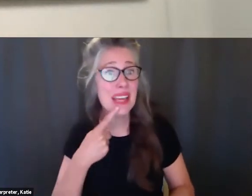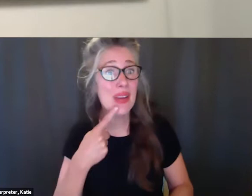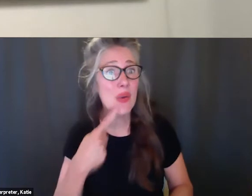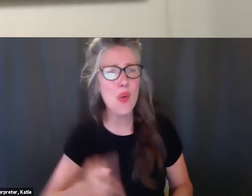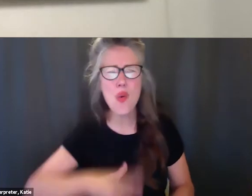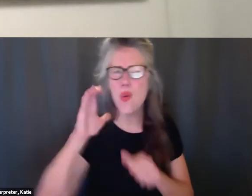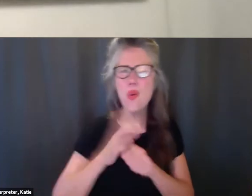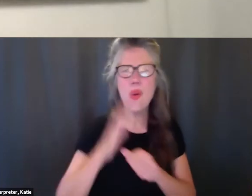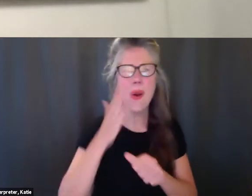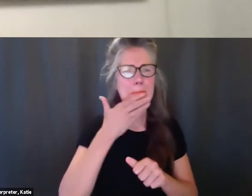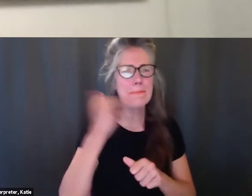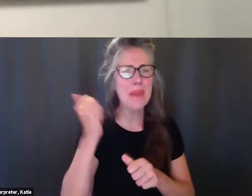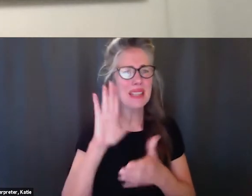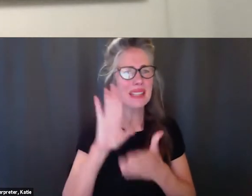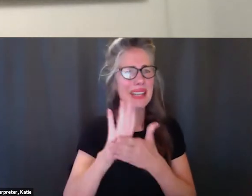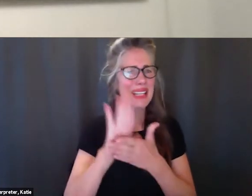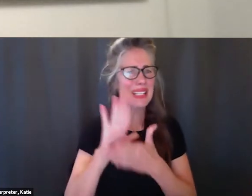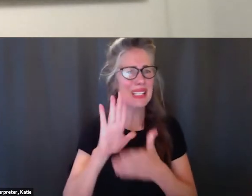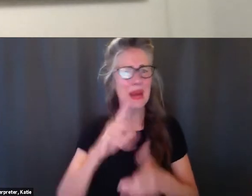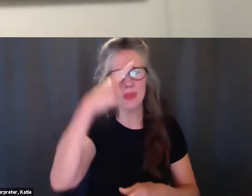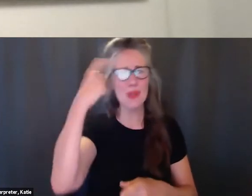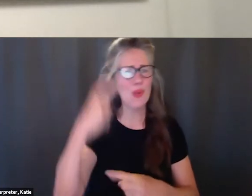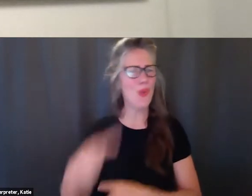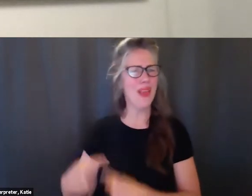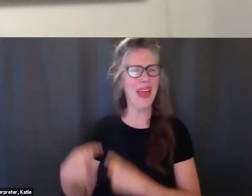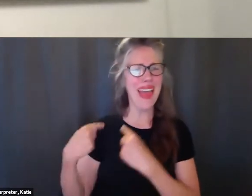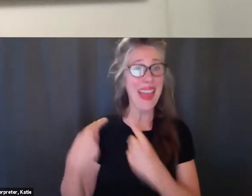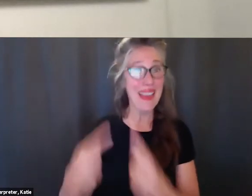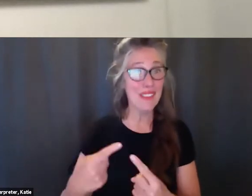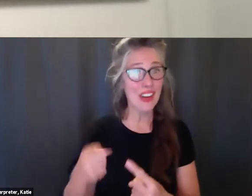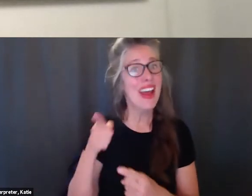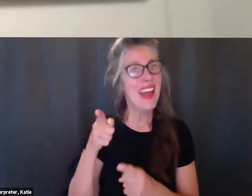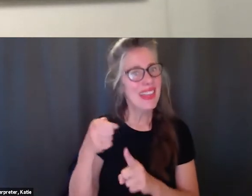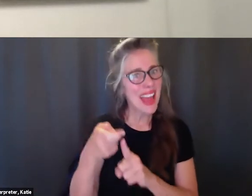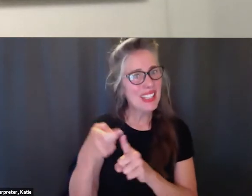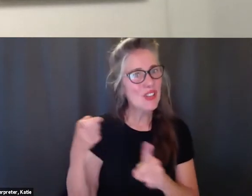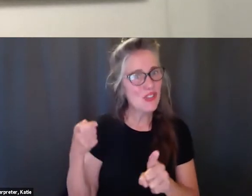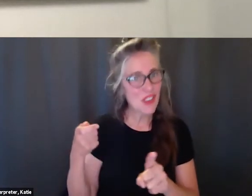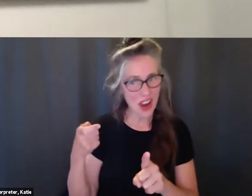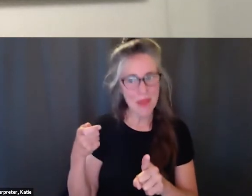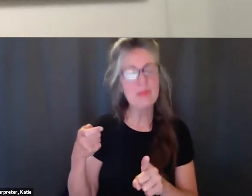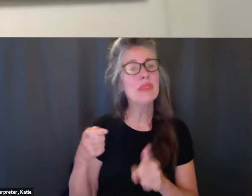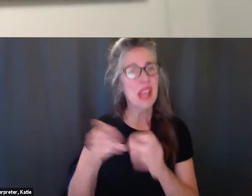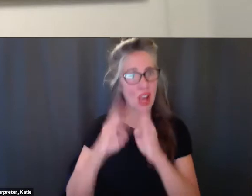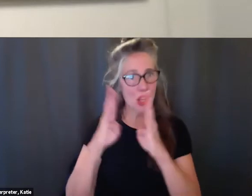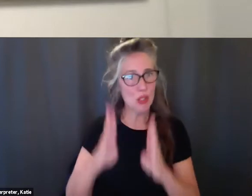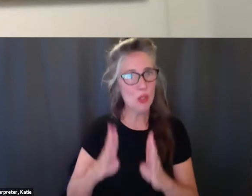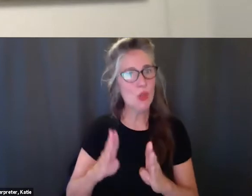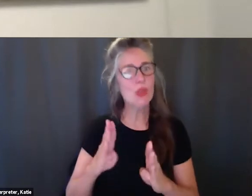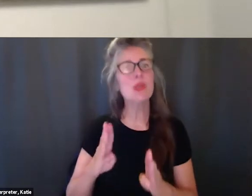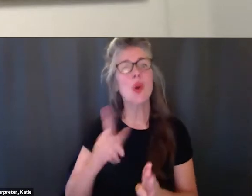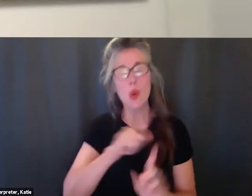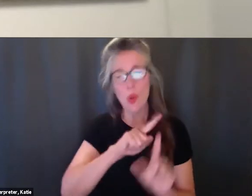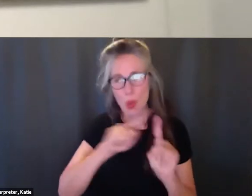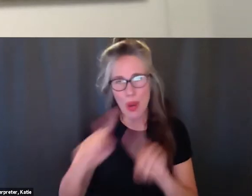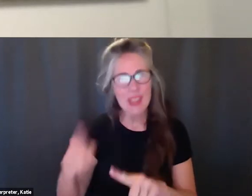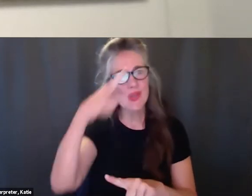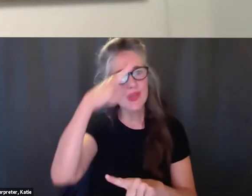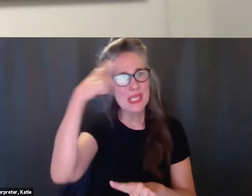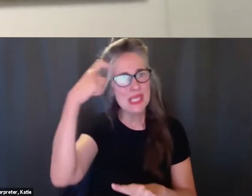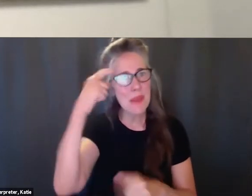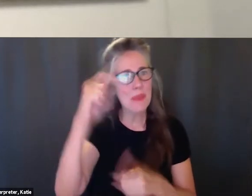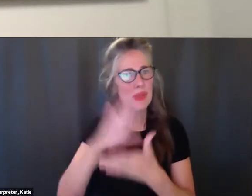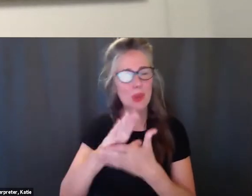say that. That was from an elementary extended school year student who came running up to one of our program